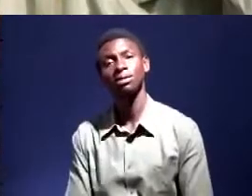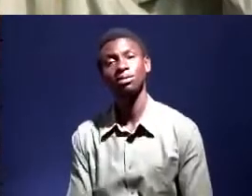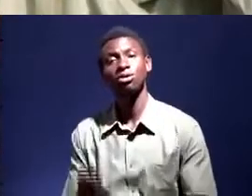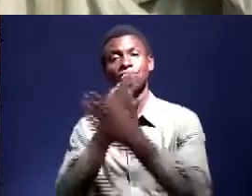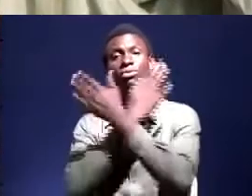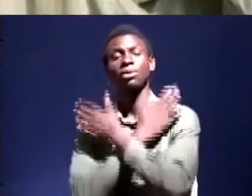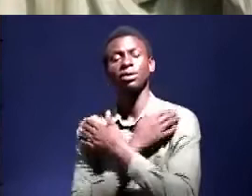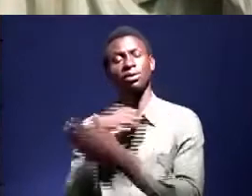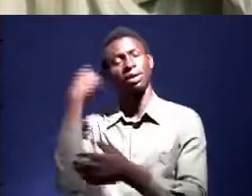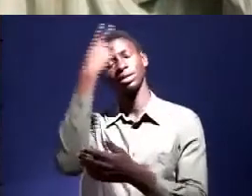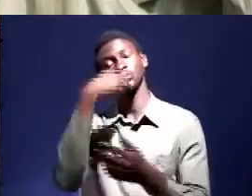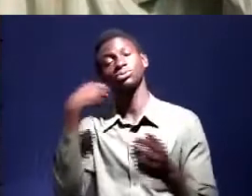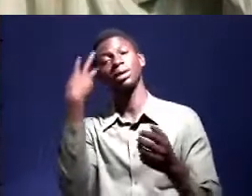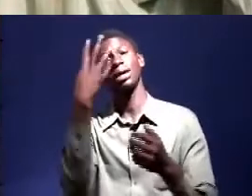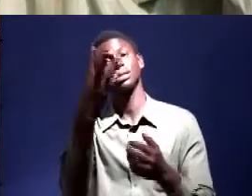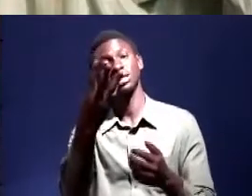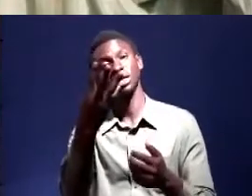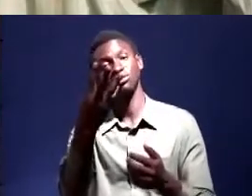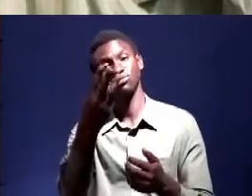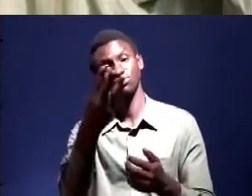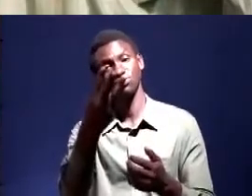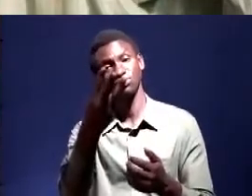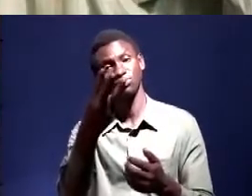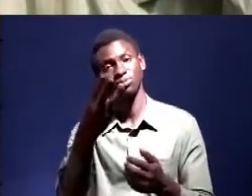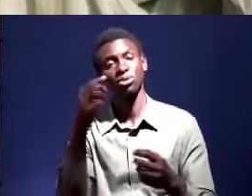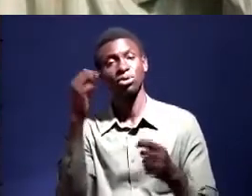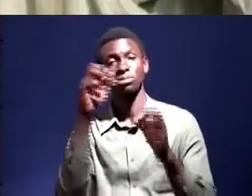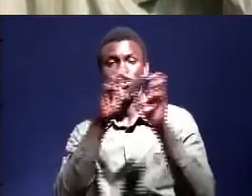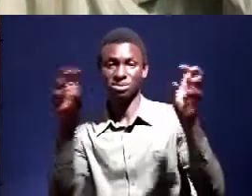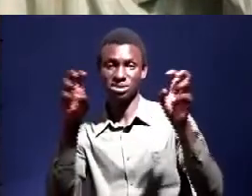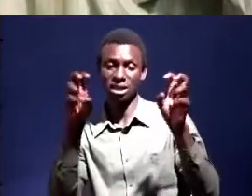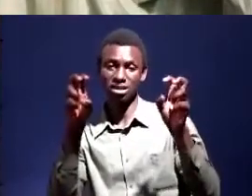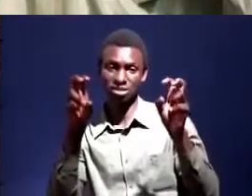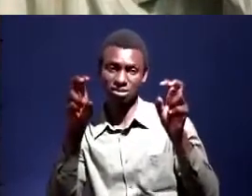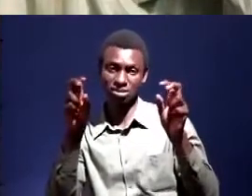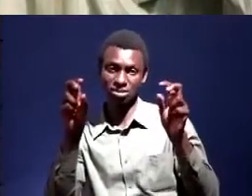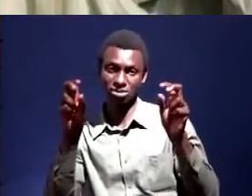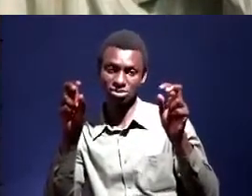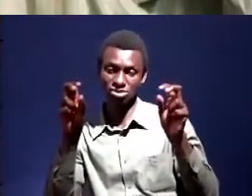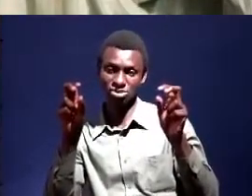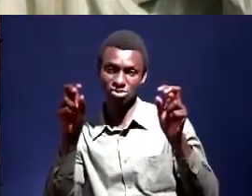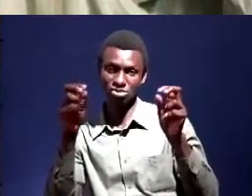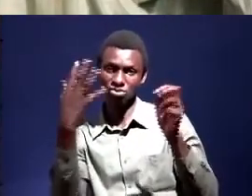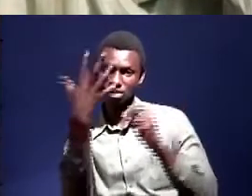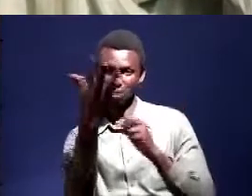except one is born of water and the Spirit,